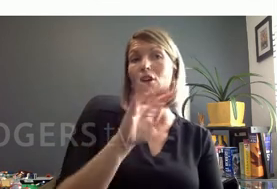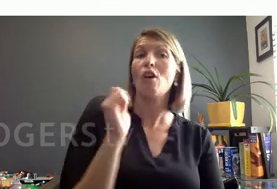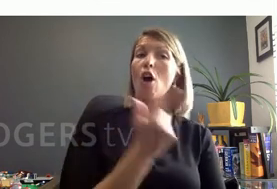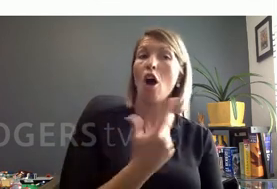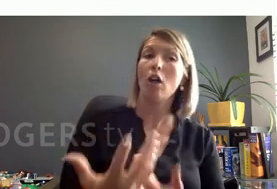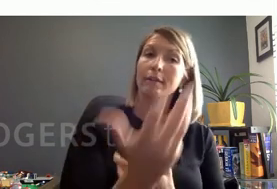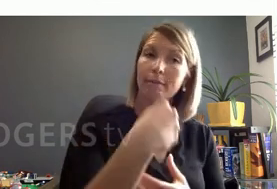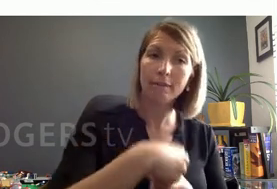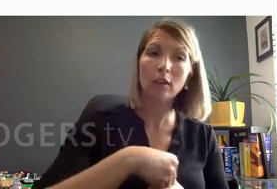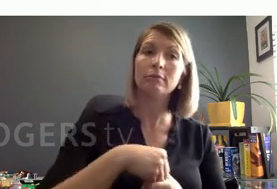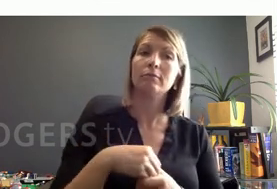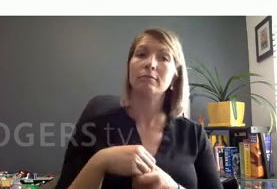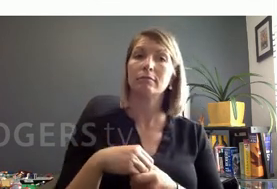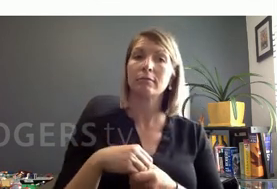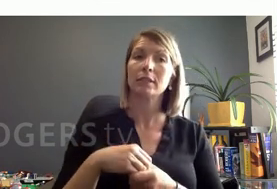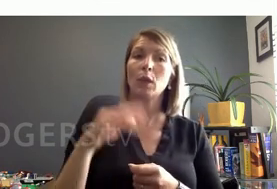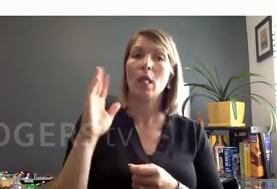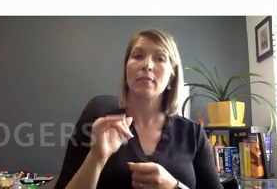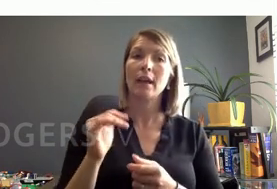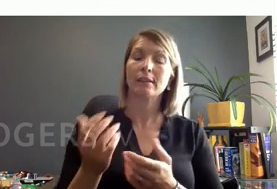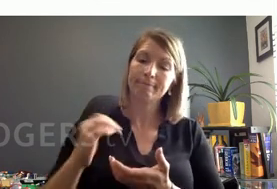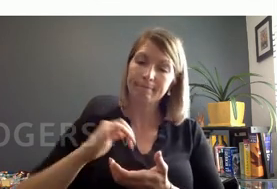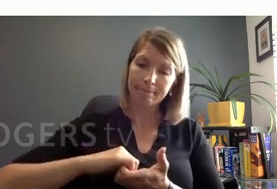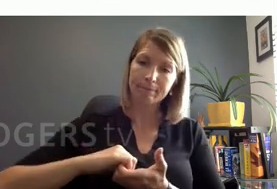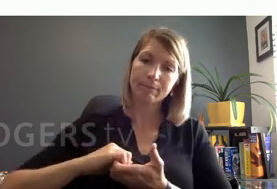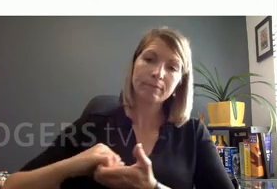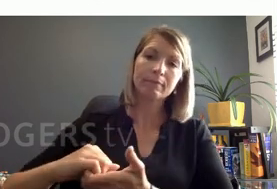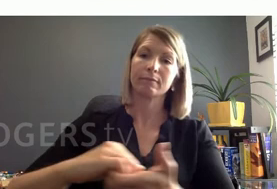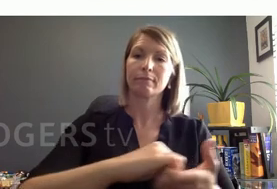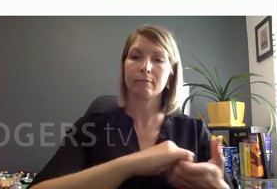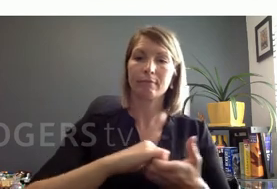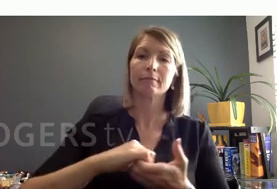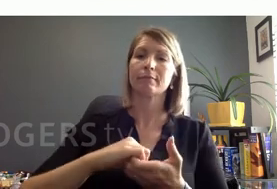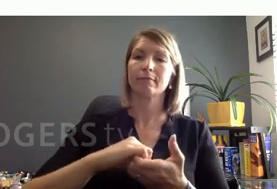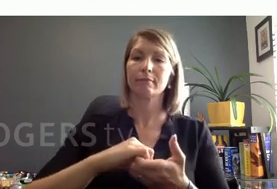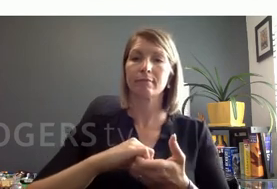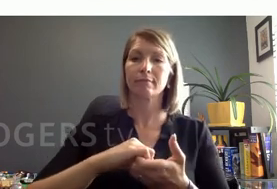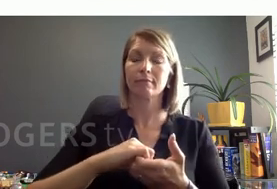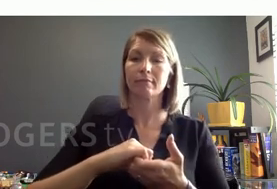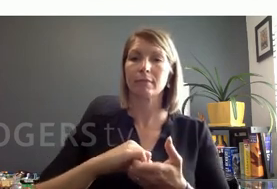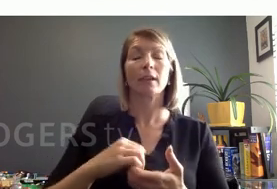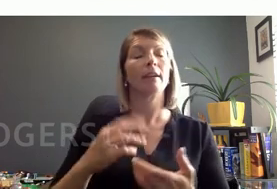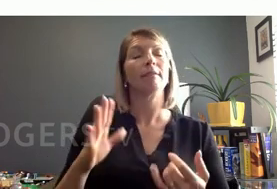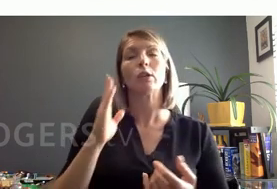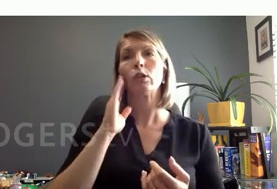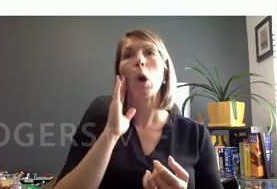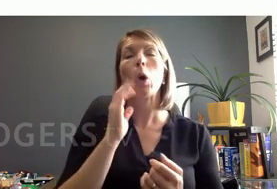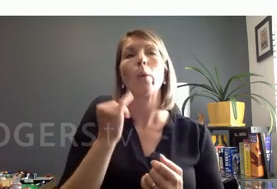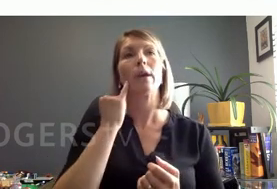just by the collaboration piece, because when we go into the communities and we, you know, talk with whether they're